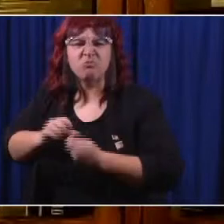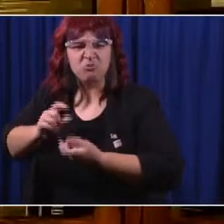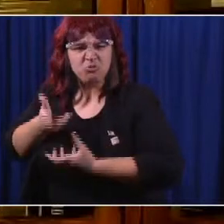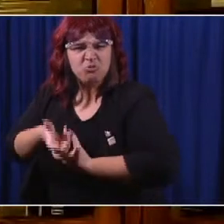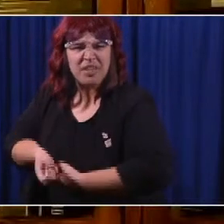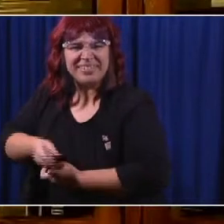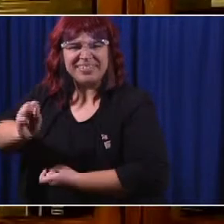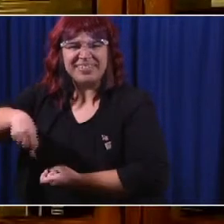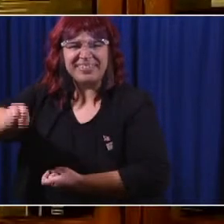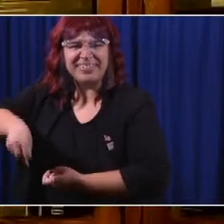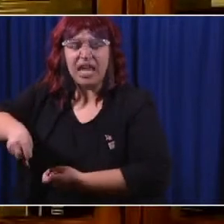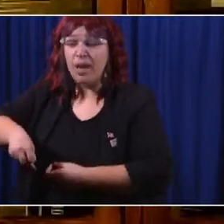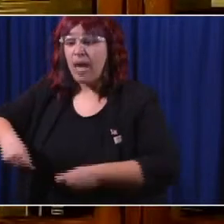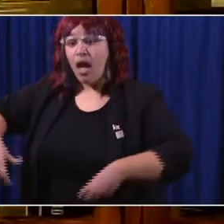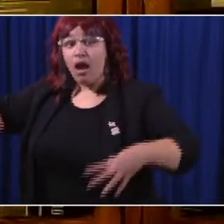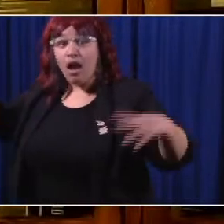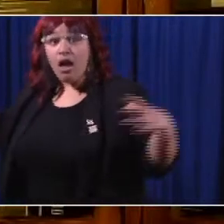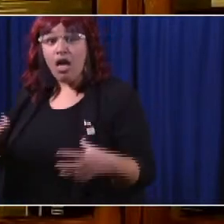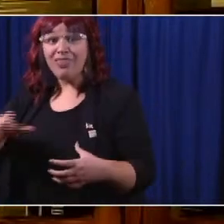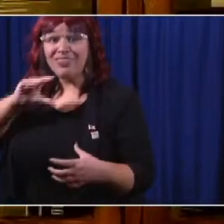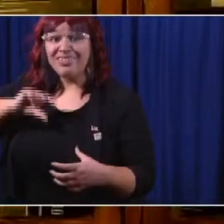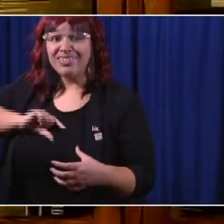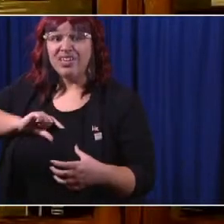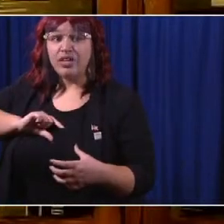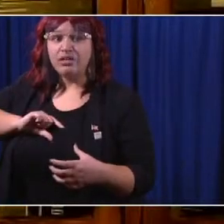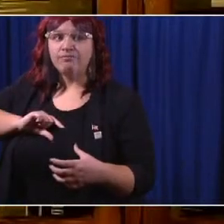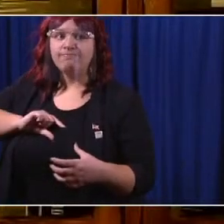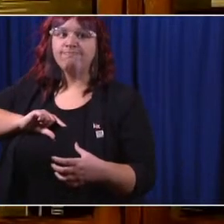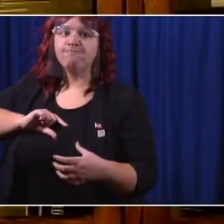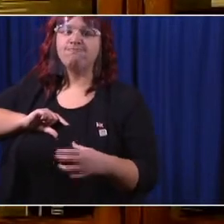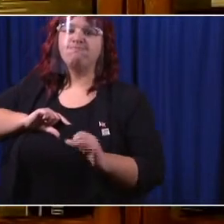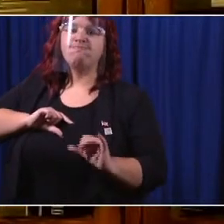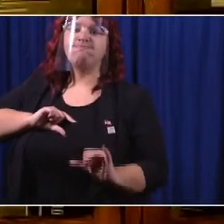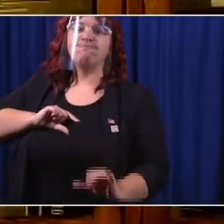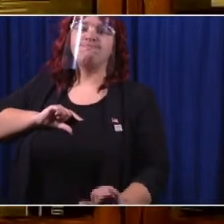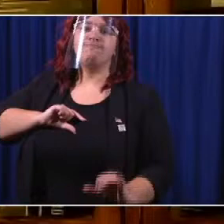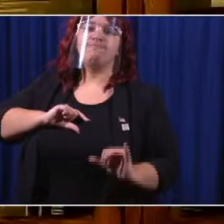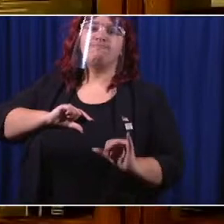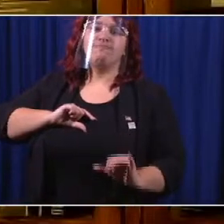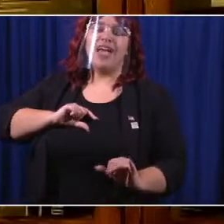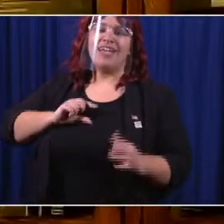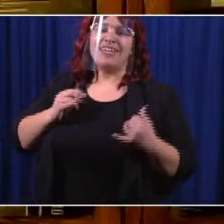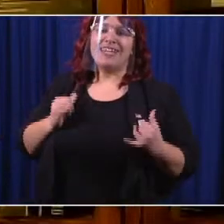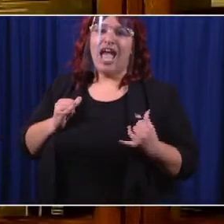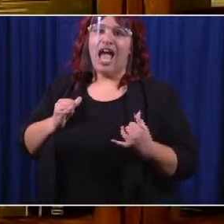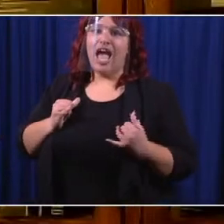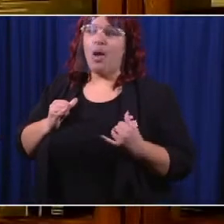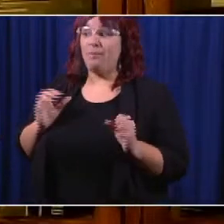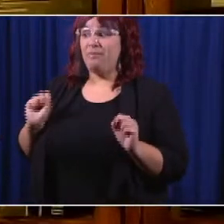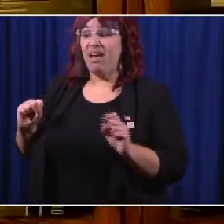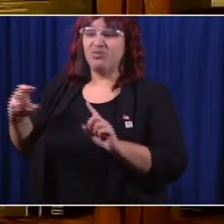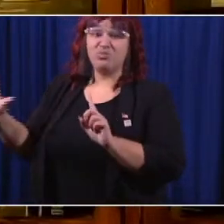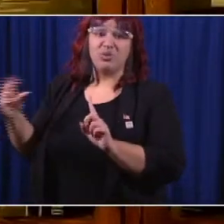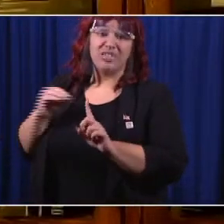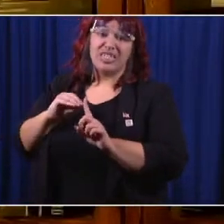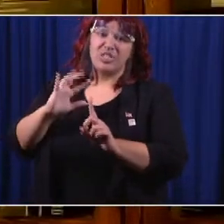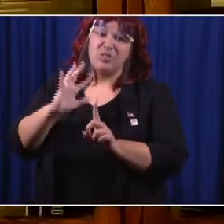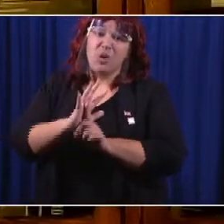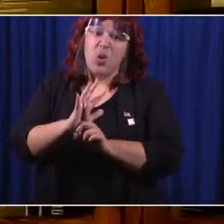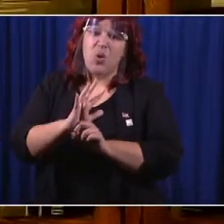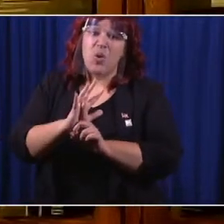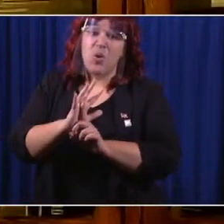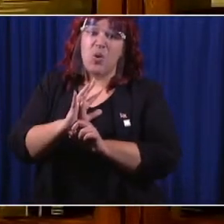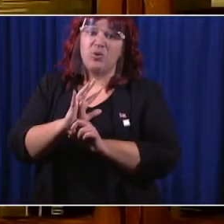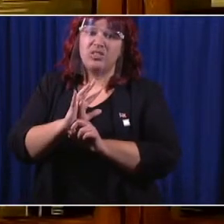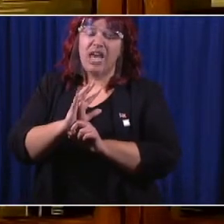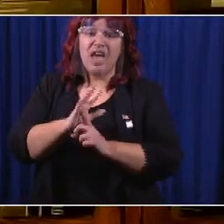that back to your community, carrying it back to your workplace, and infecting other members of your family. So it's the same things we've been asking people to do